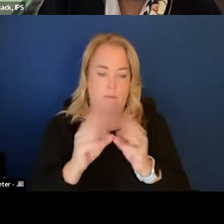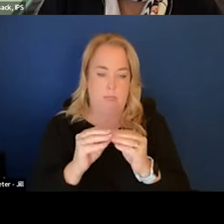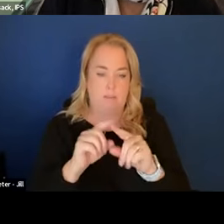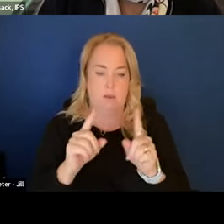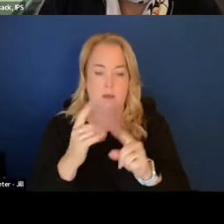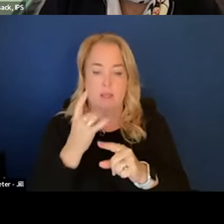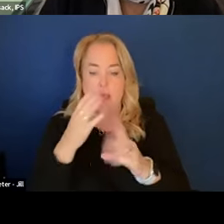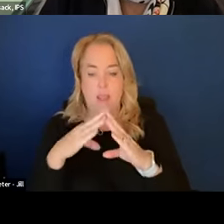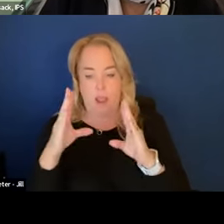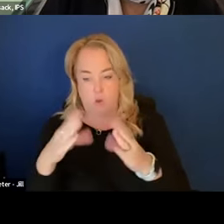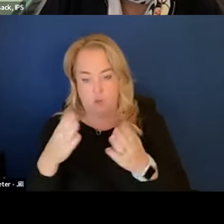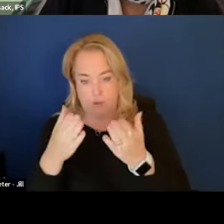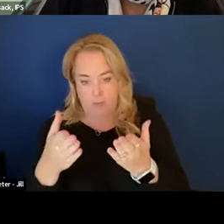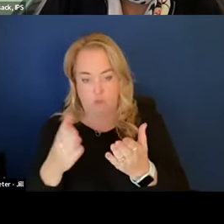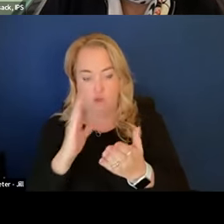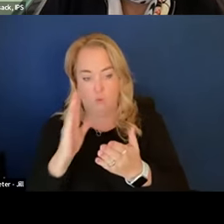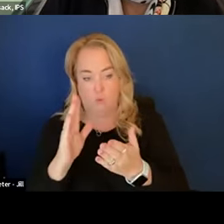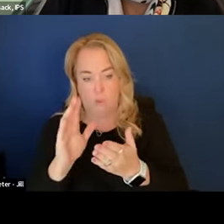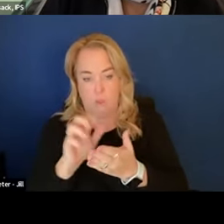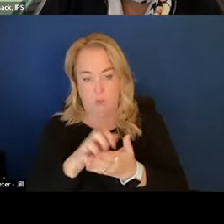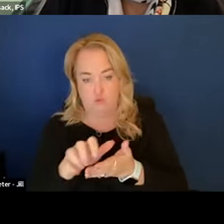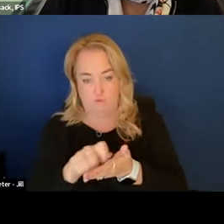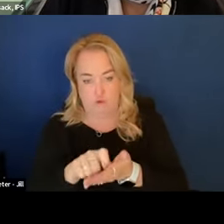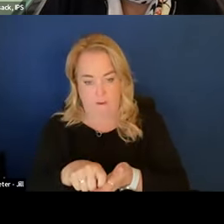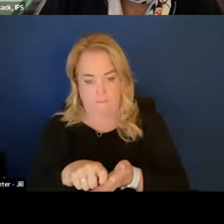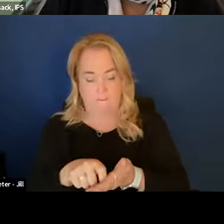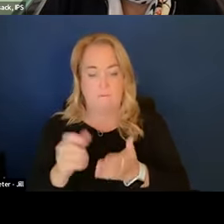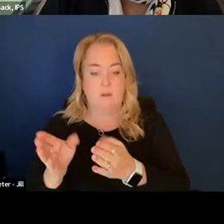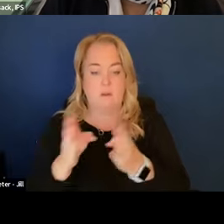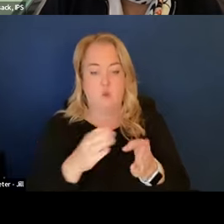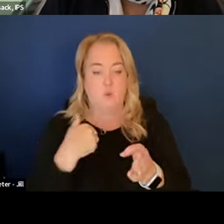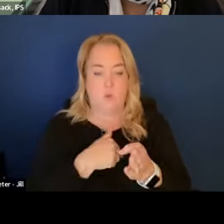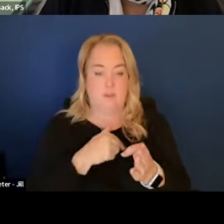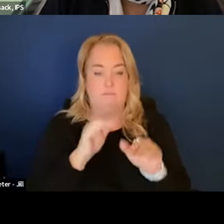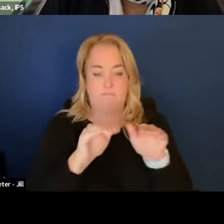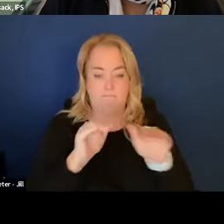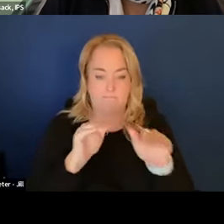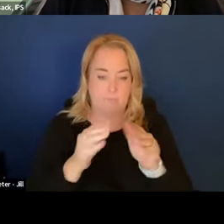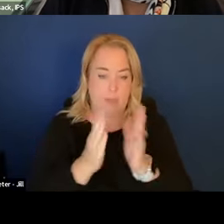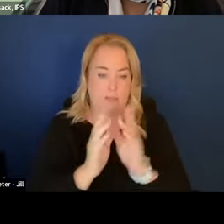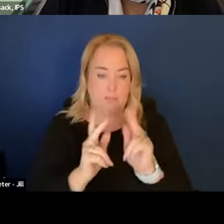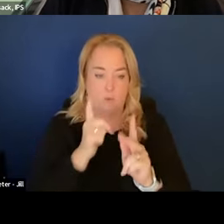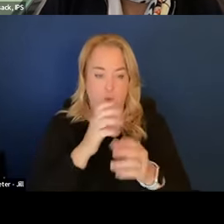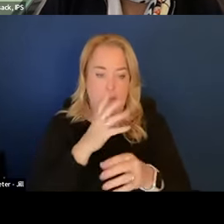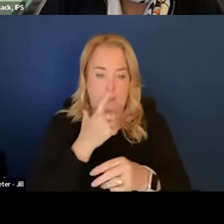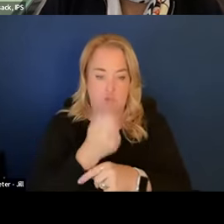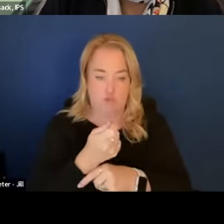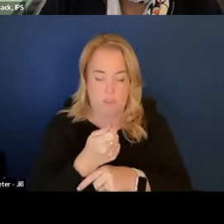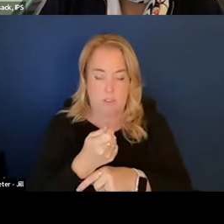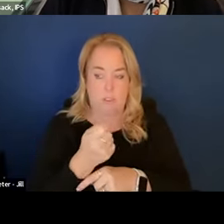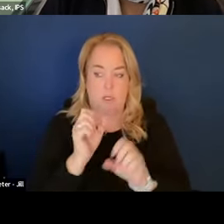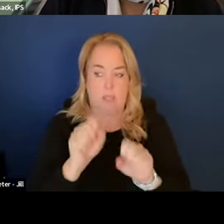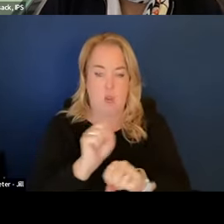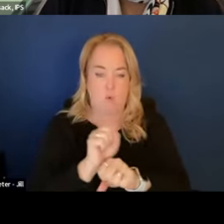Lighthouse recommendation, we'll get it drafted out. And then I know we've solicited people who are interested in that. They can work